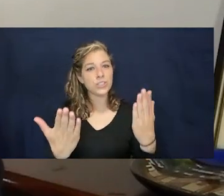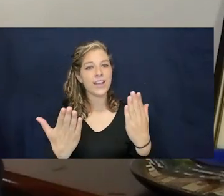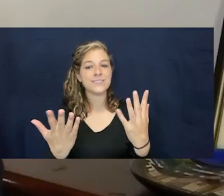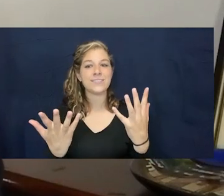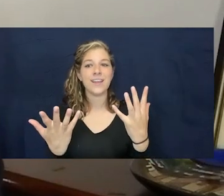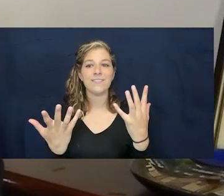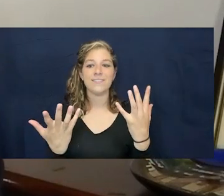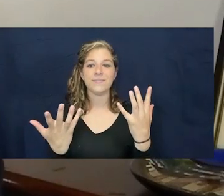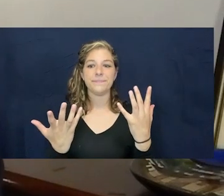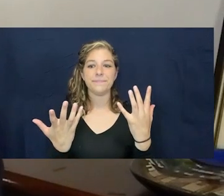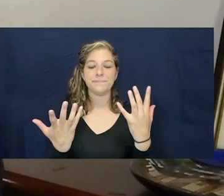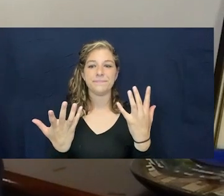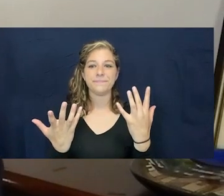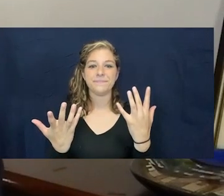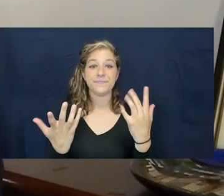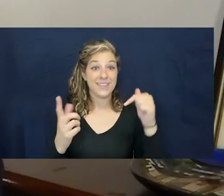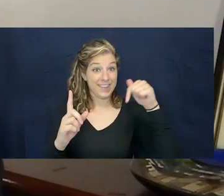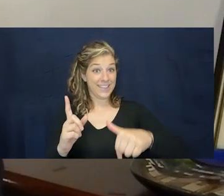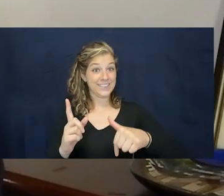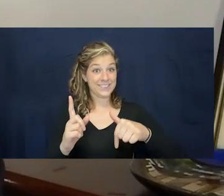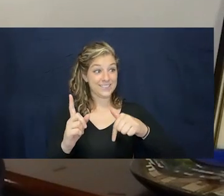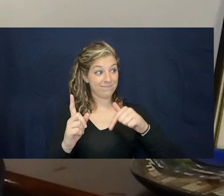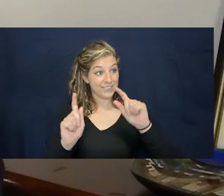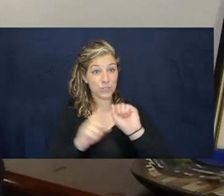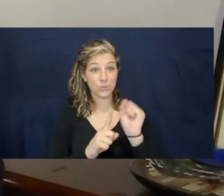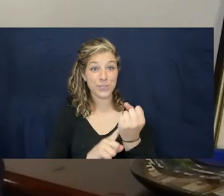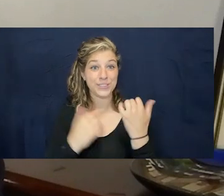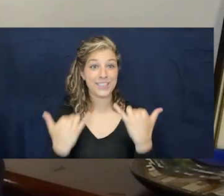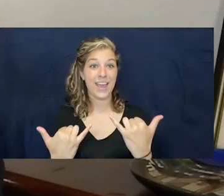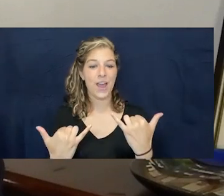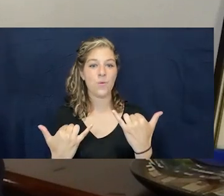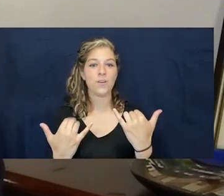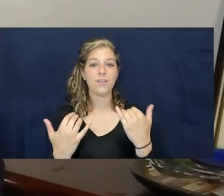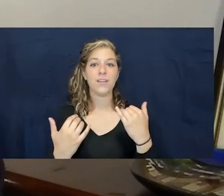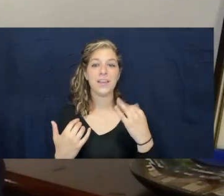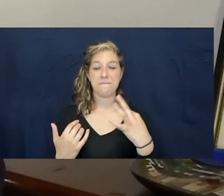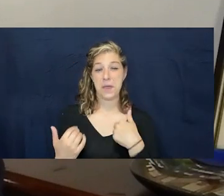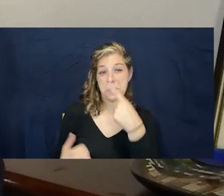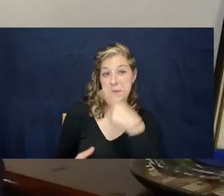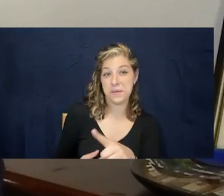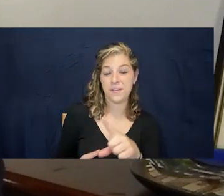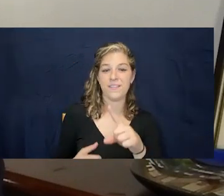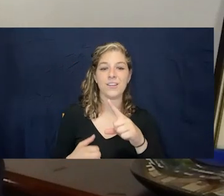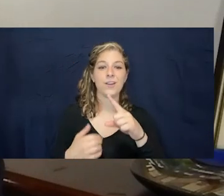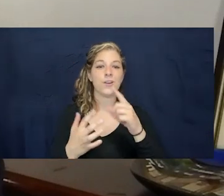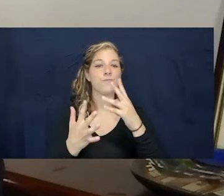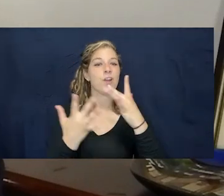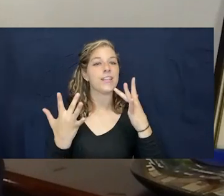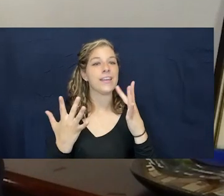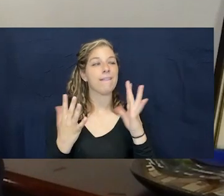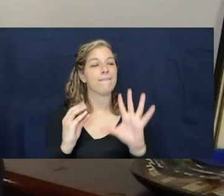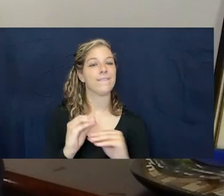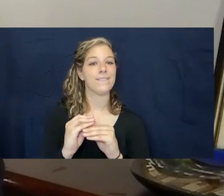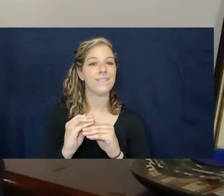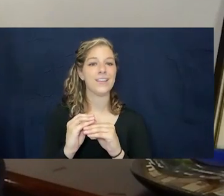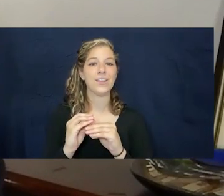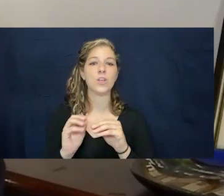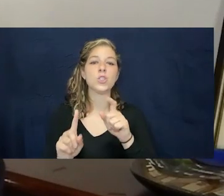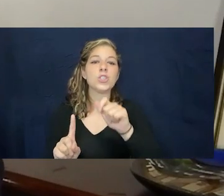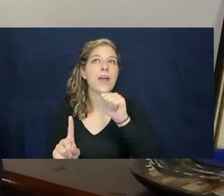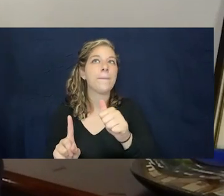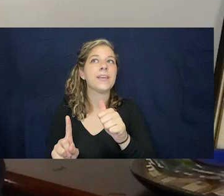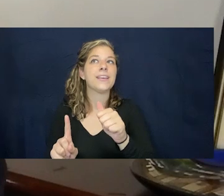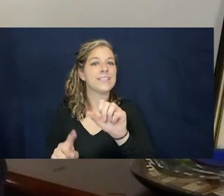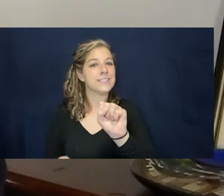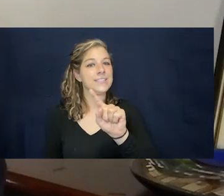too. I'd like to suggest that in this occasion, if I could, a